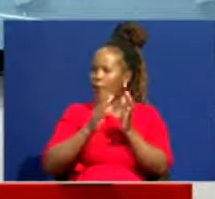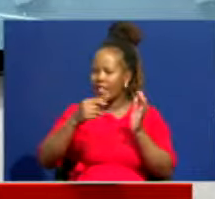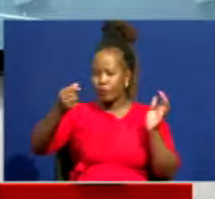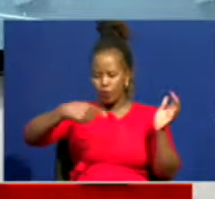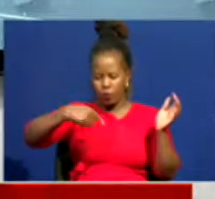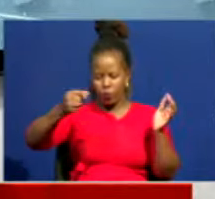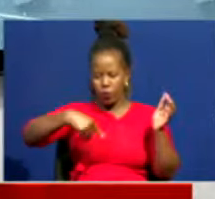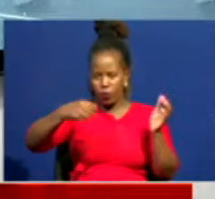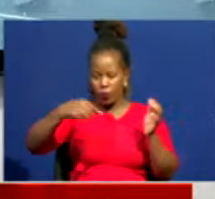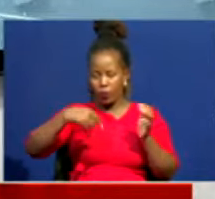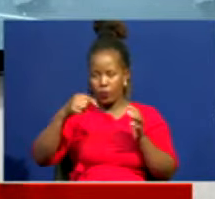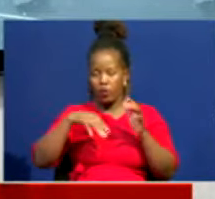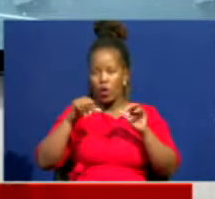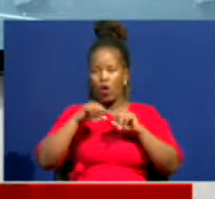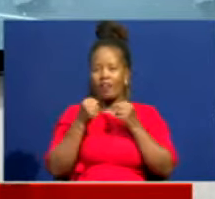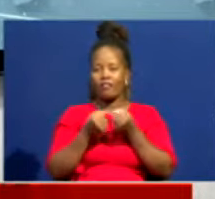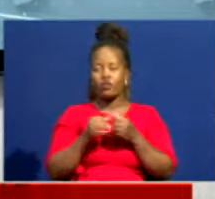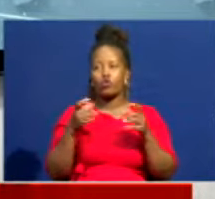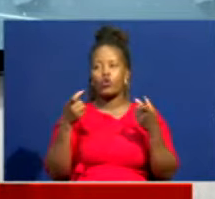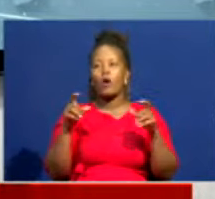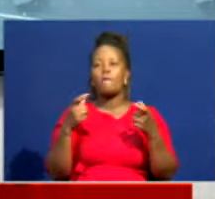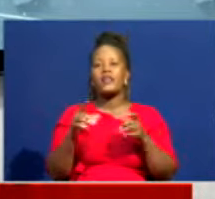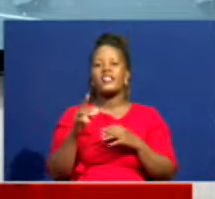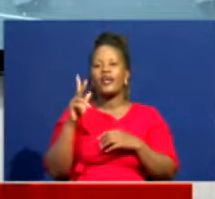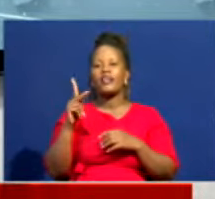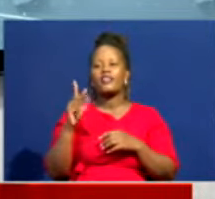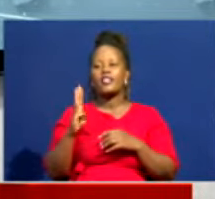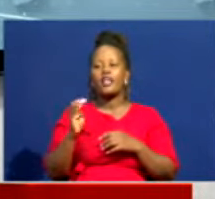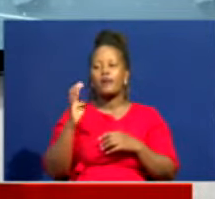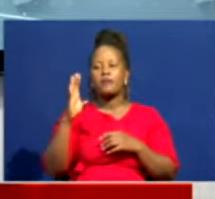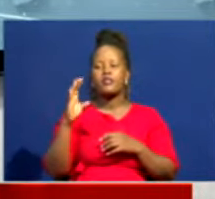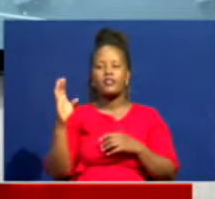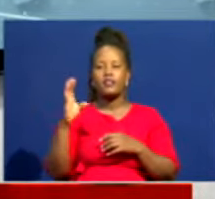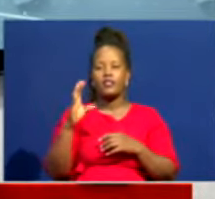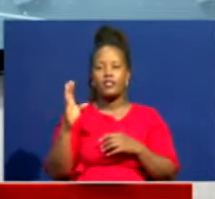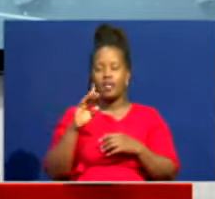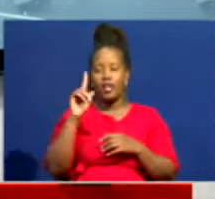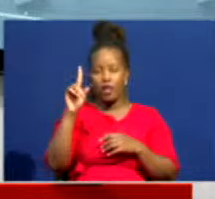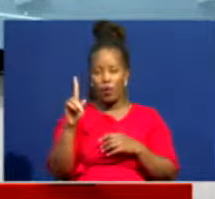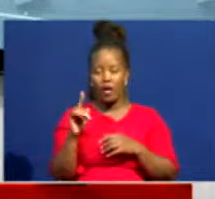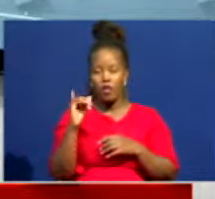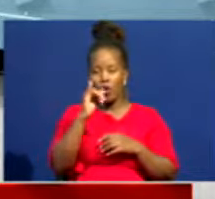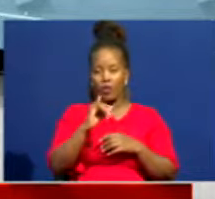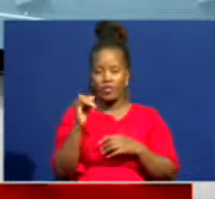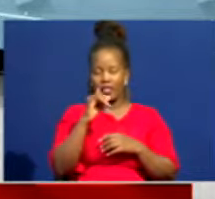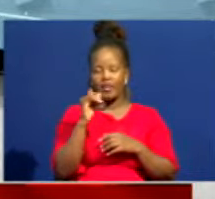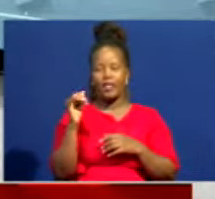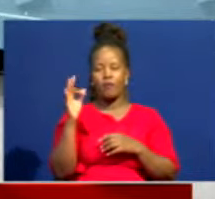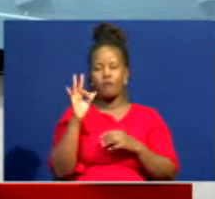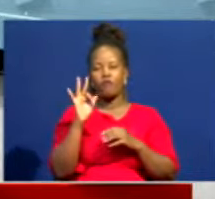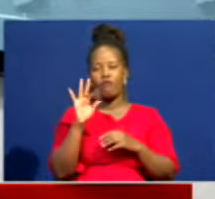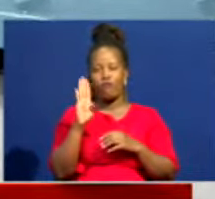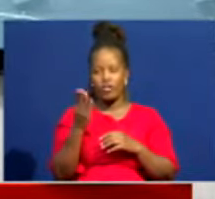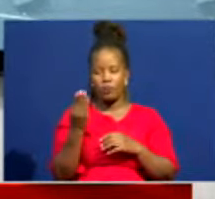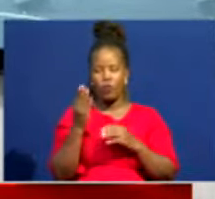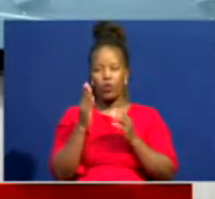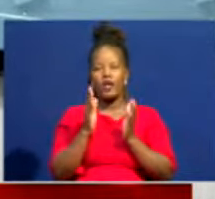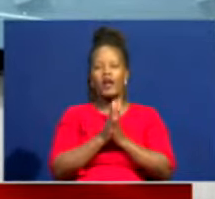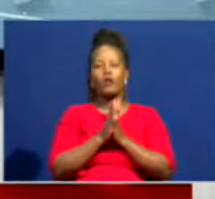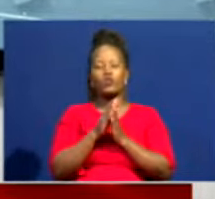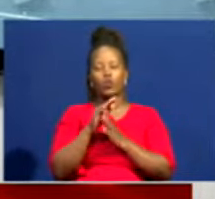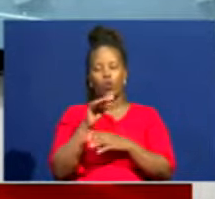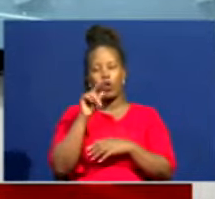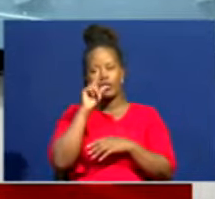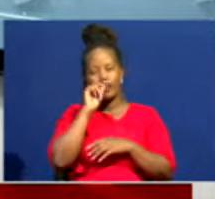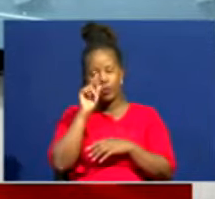your comments on our social media pages. That's KBC Channel 1 on Instagram, Facebook, and also on Twitter.